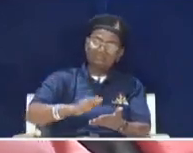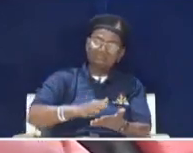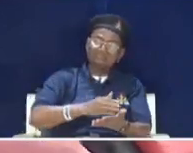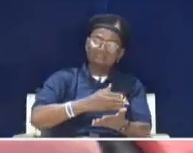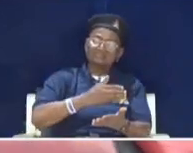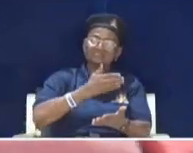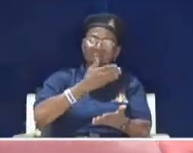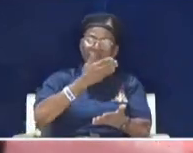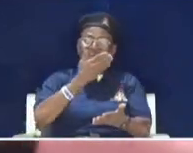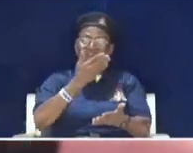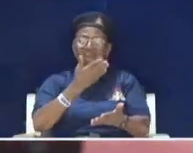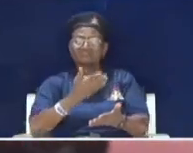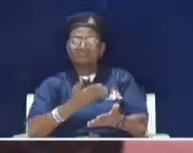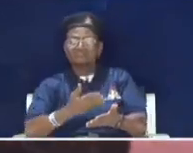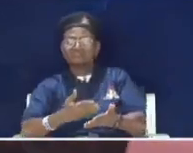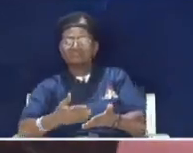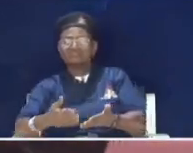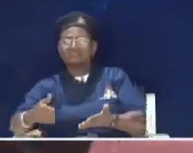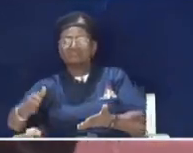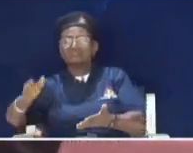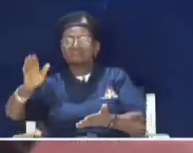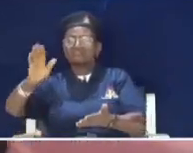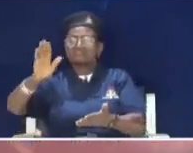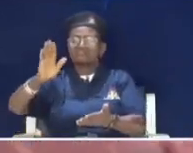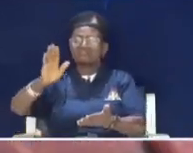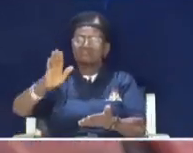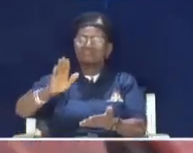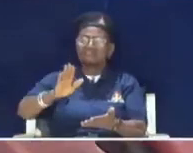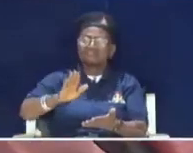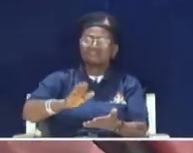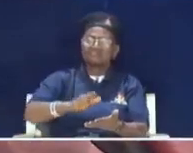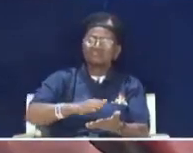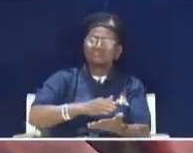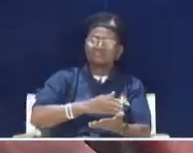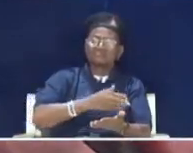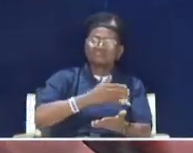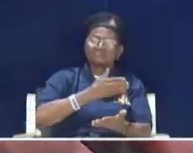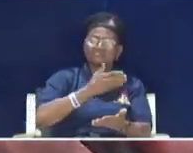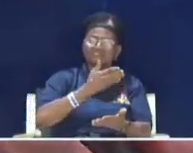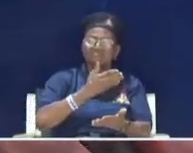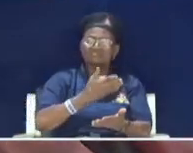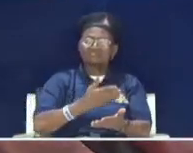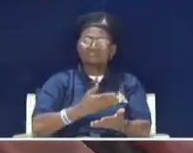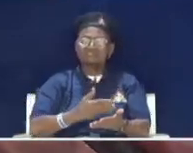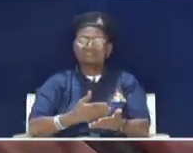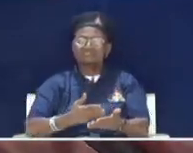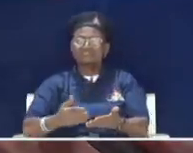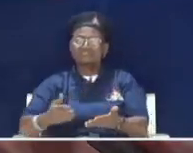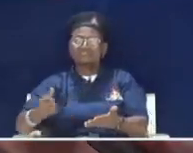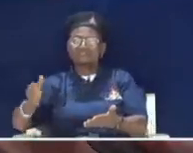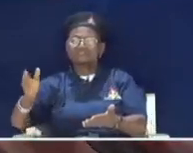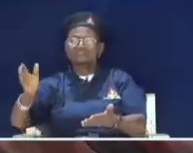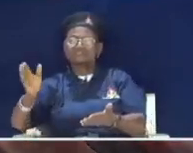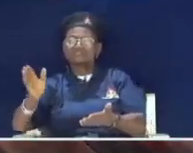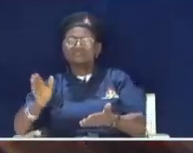his glorious promise that he cares for